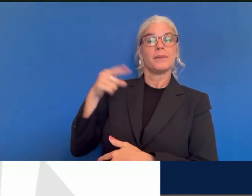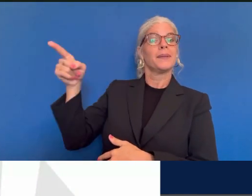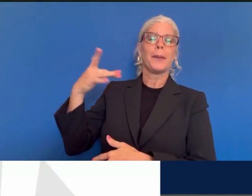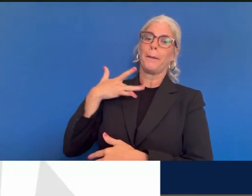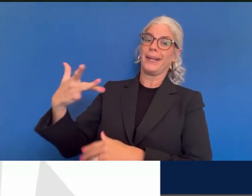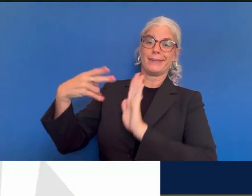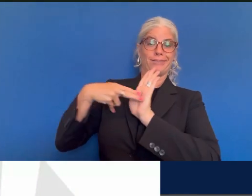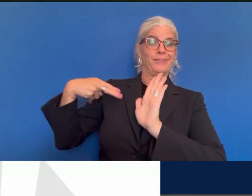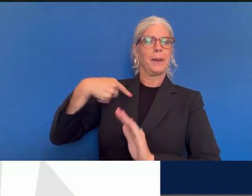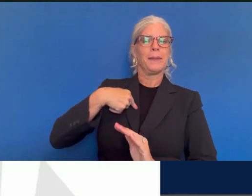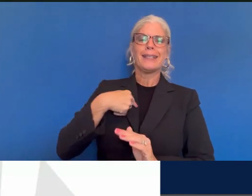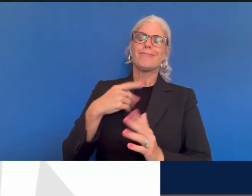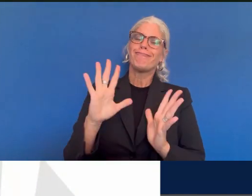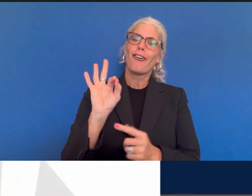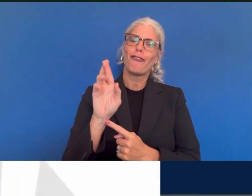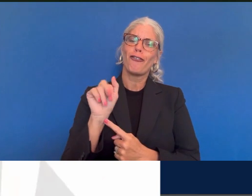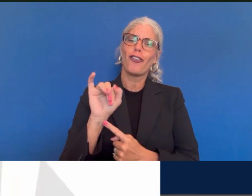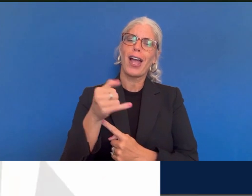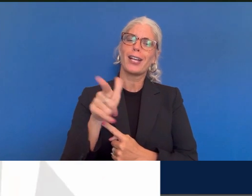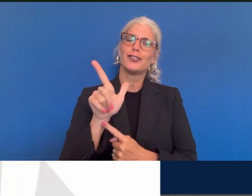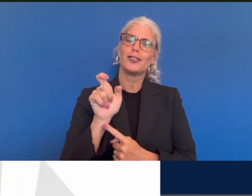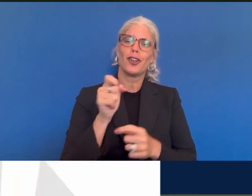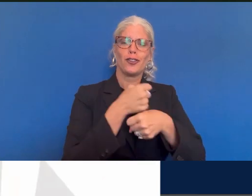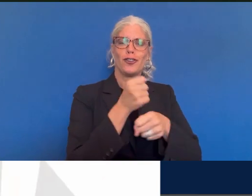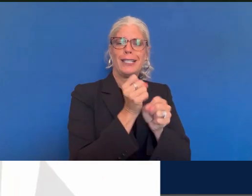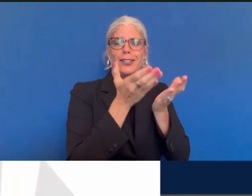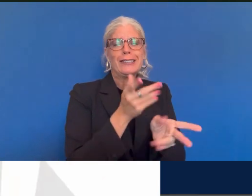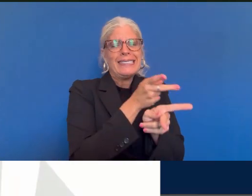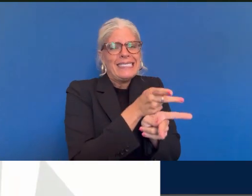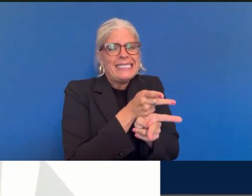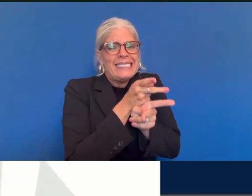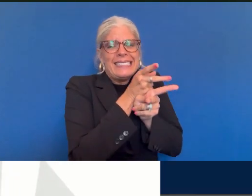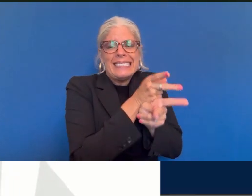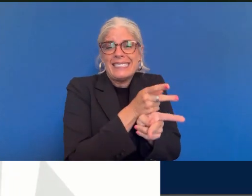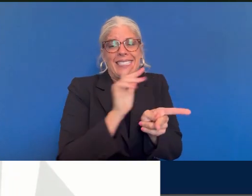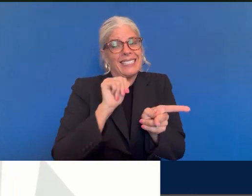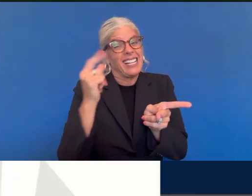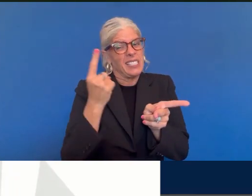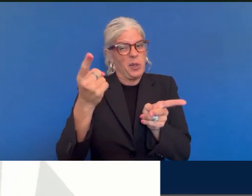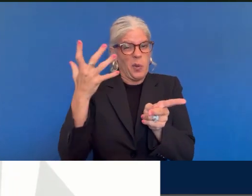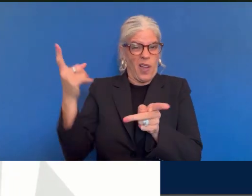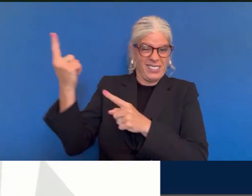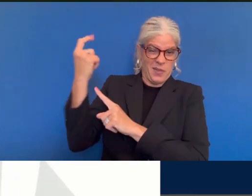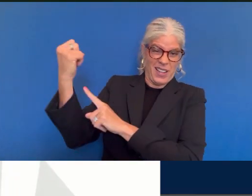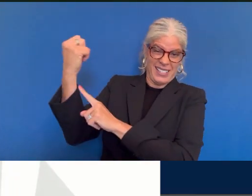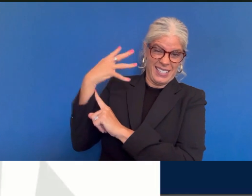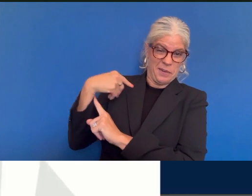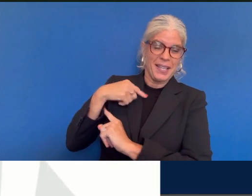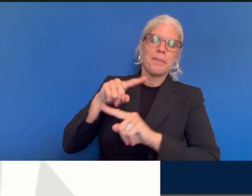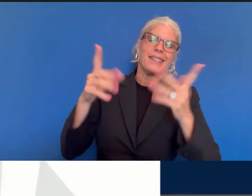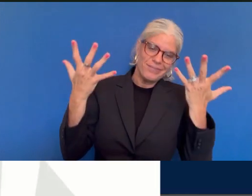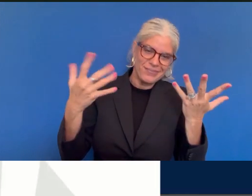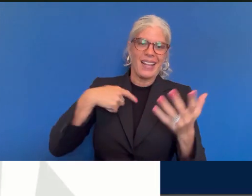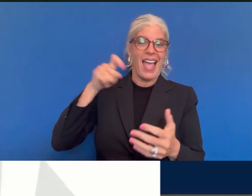you would usually need to stay overnight, but she wanted me to stay overnight to make sure I didn't have any complications, which usually occur